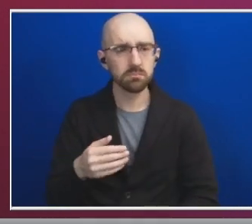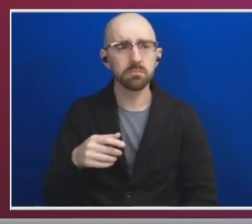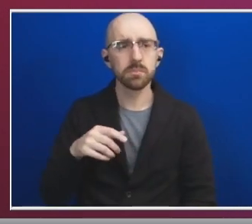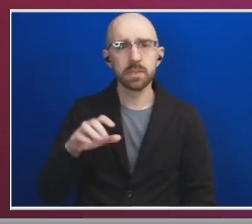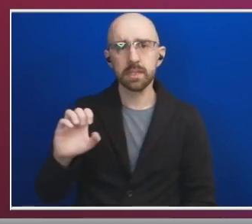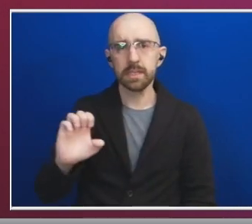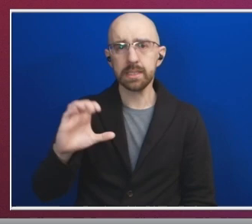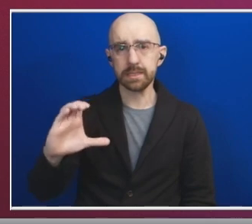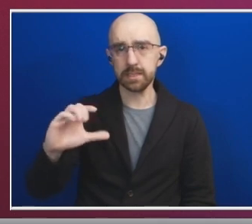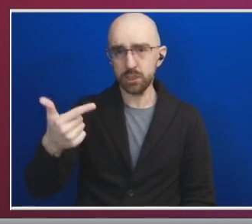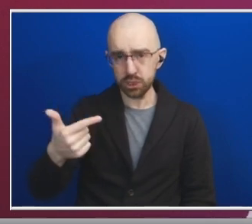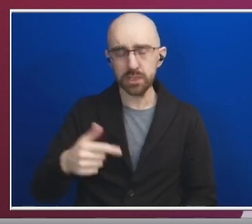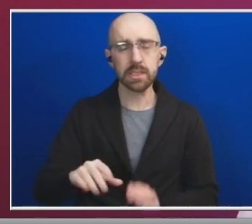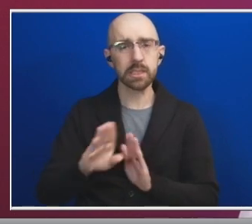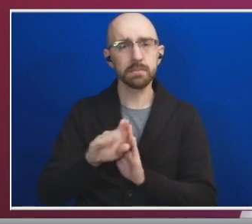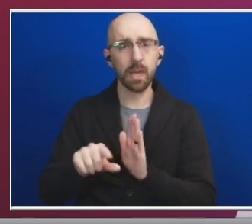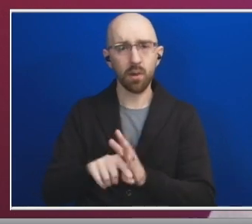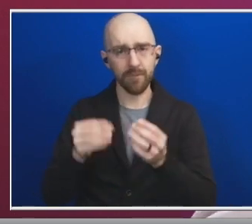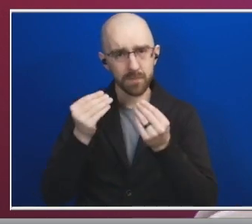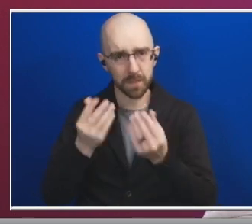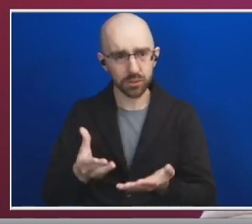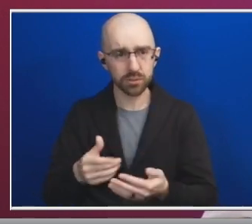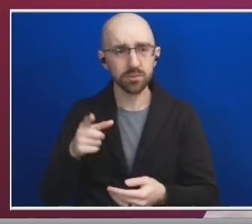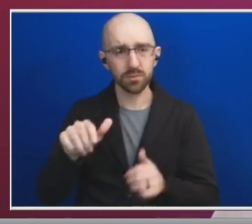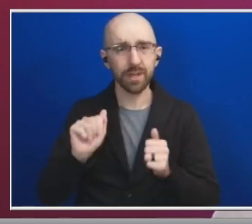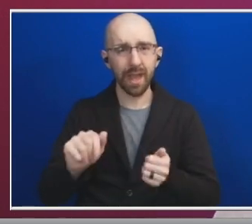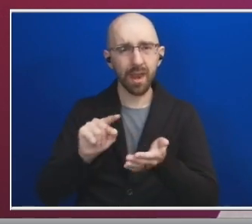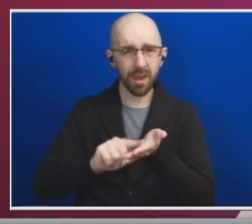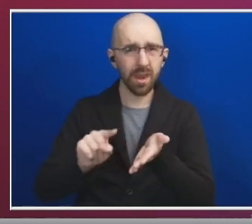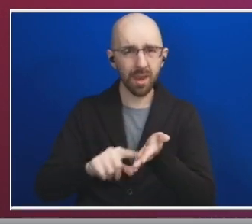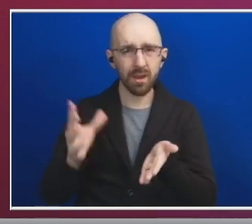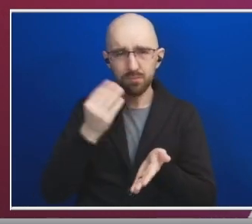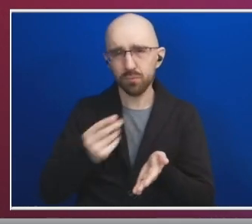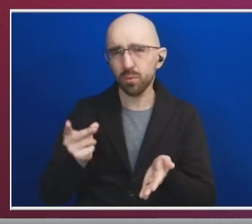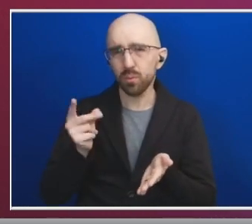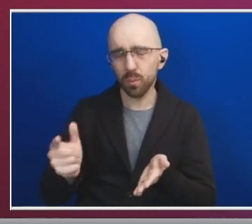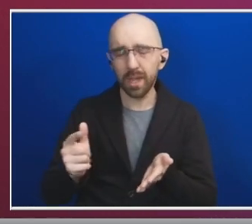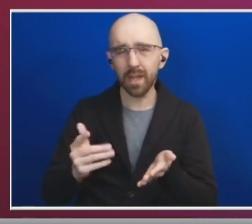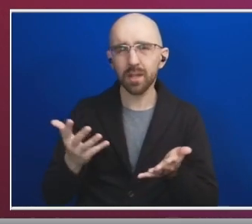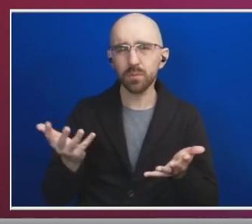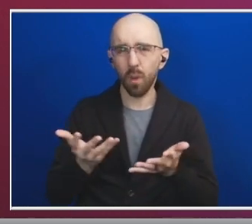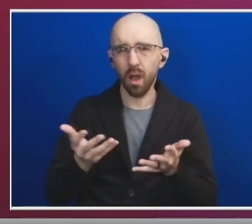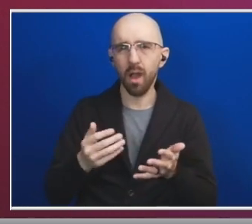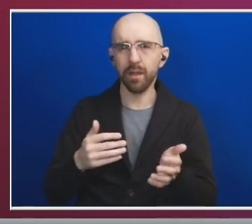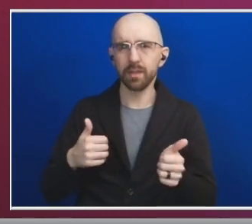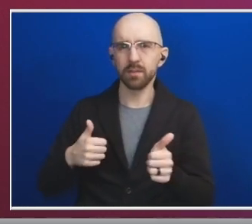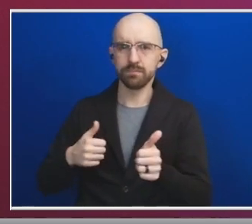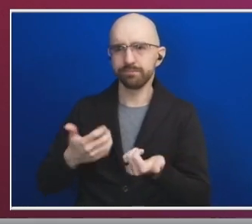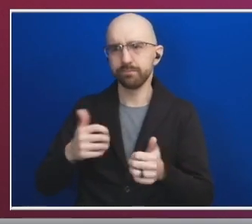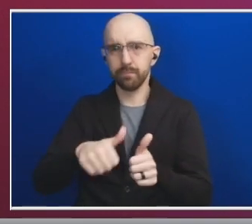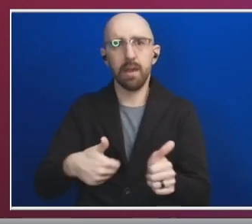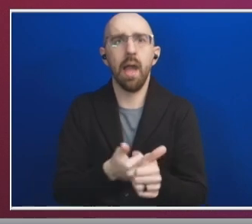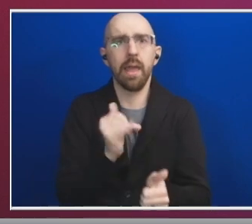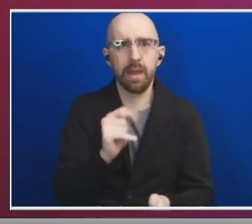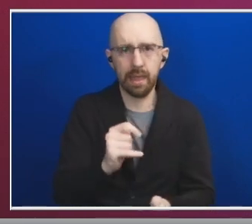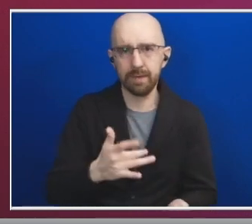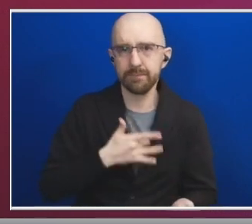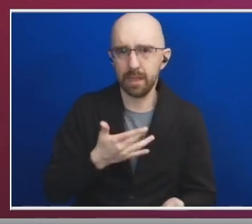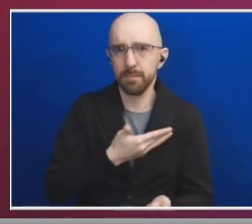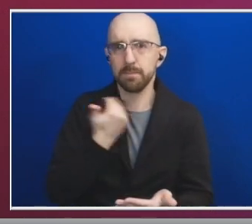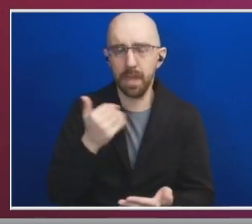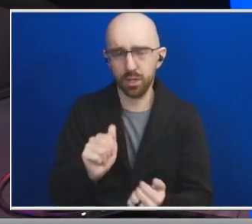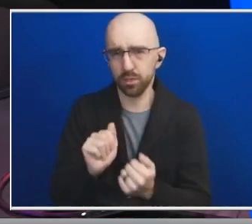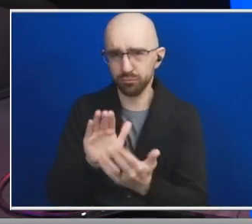background information on that person, you can usually dig through it pretty quick as what really is the driver and what you need to do to get them feeling better and make sure you're addressing things.